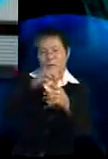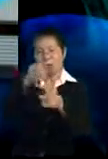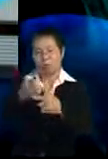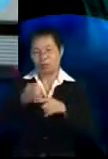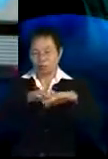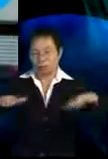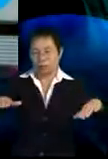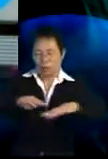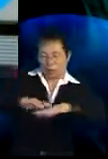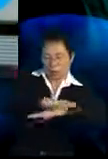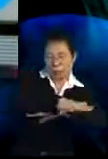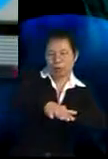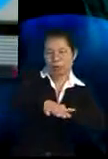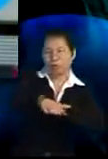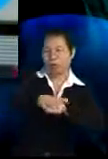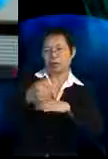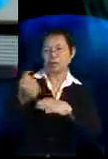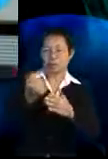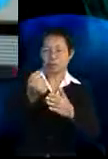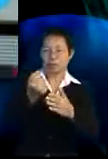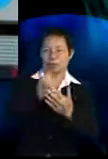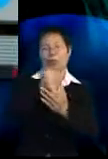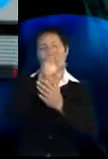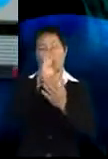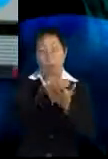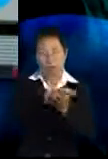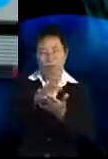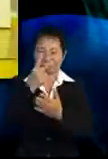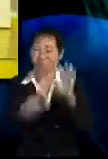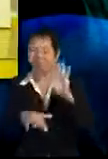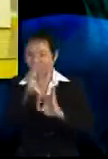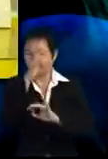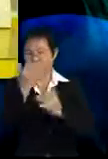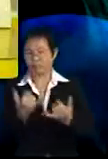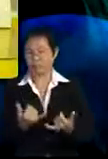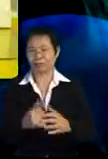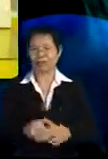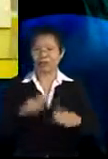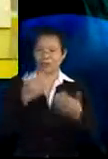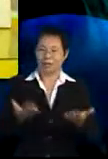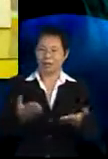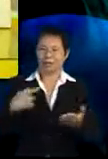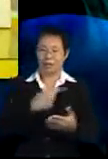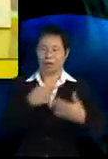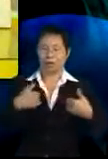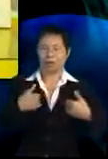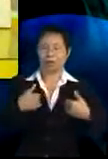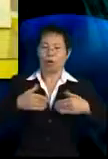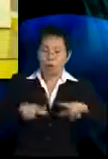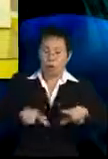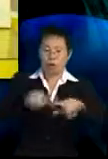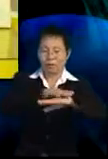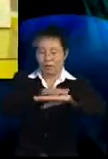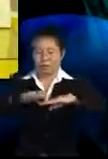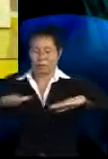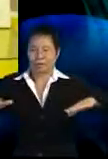surface influence the magnitude of friction? Let's find out. Here, we have a wooden surface,